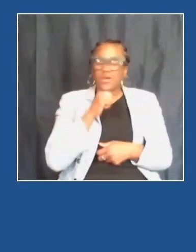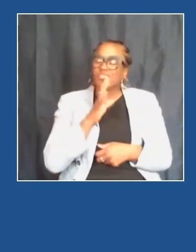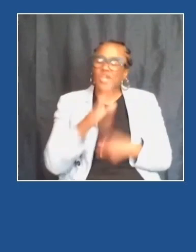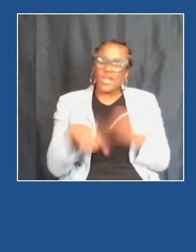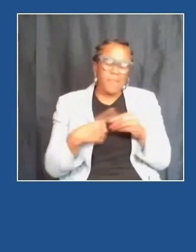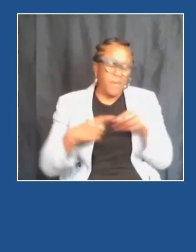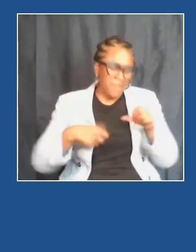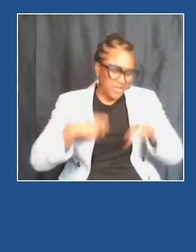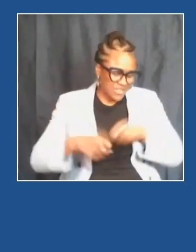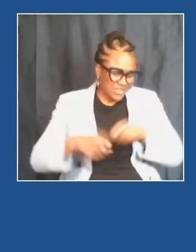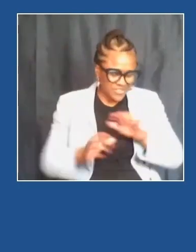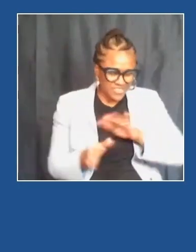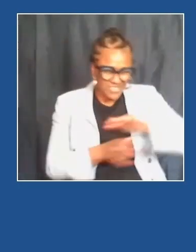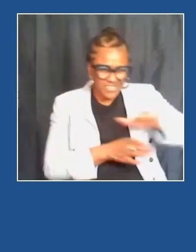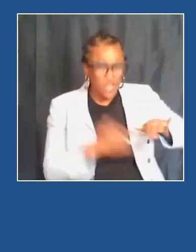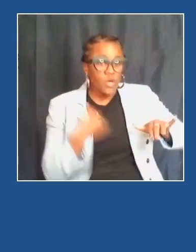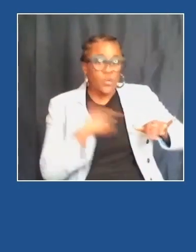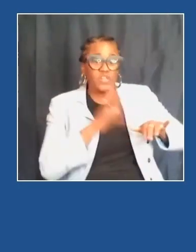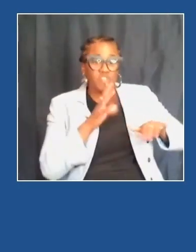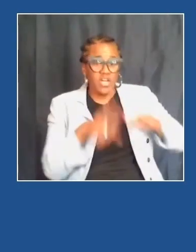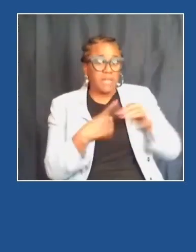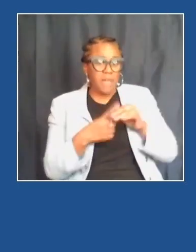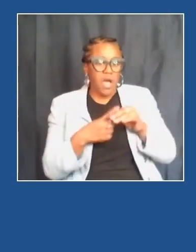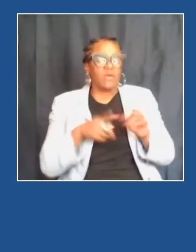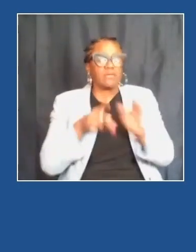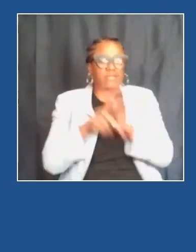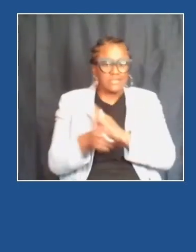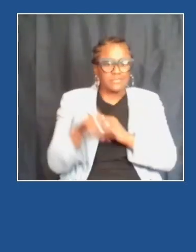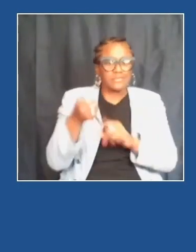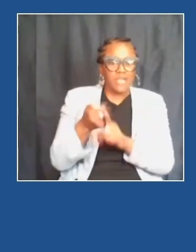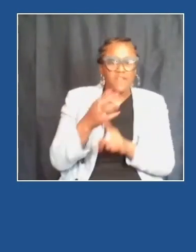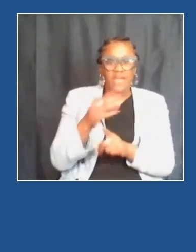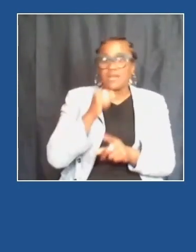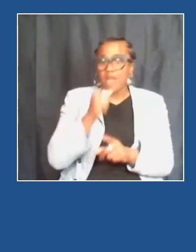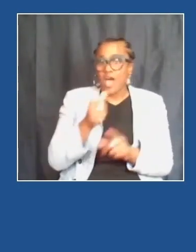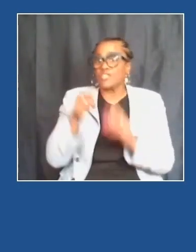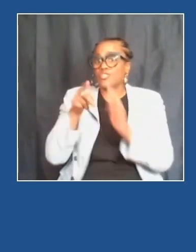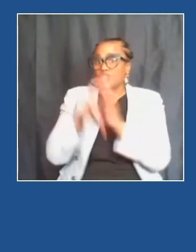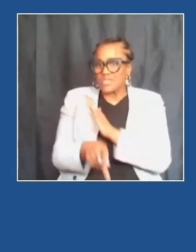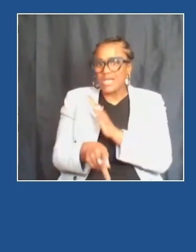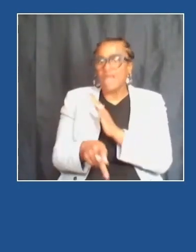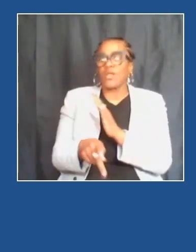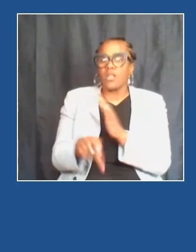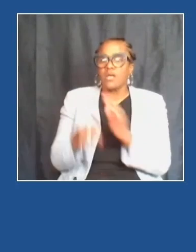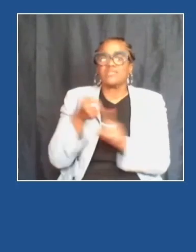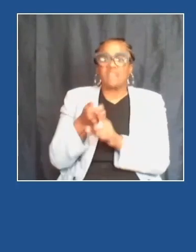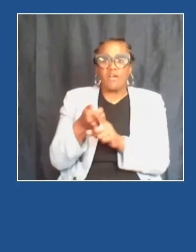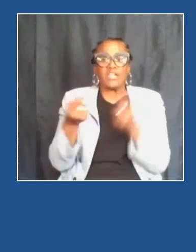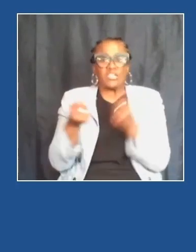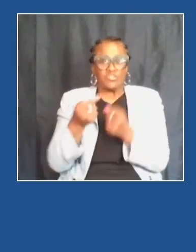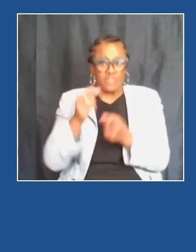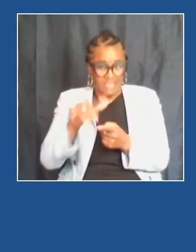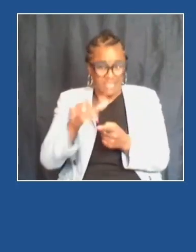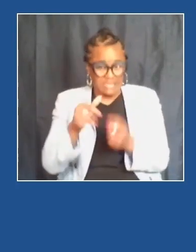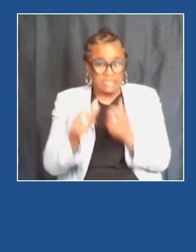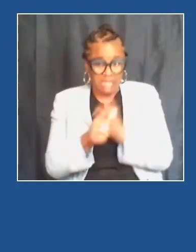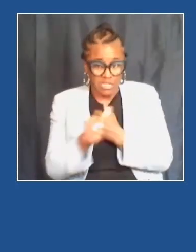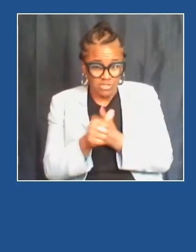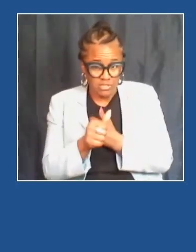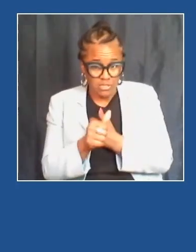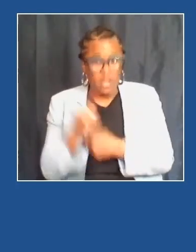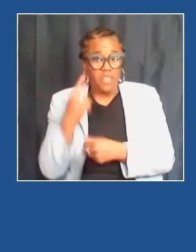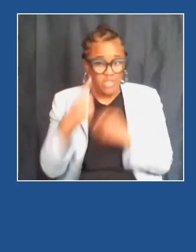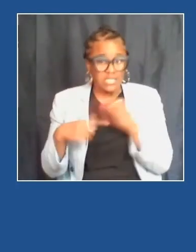here. We're talking about suicide attempts and non-suicidal self-injury. Those are dangerous, but thoughts about them